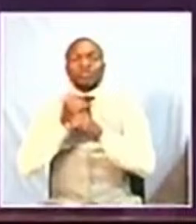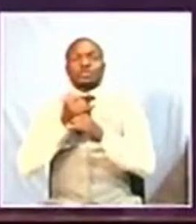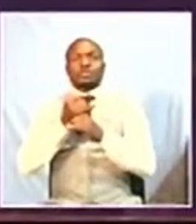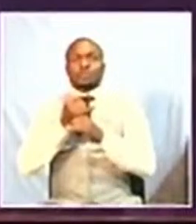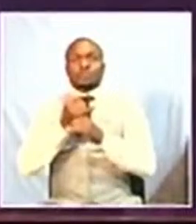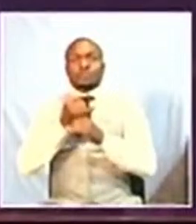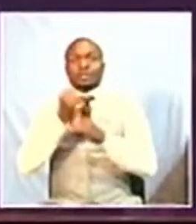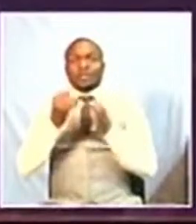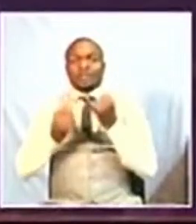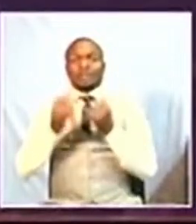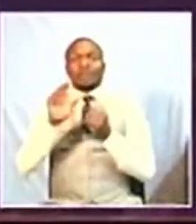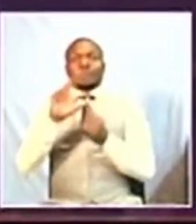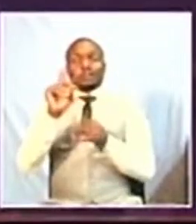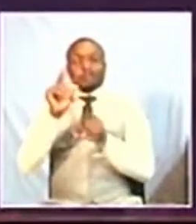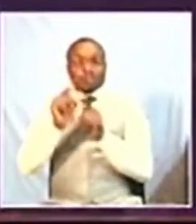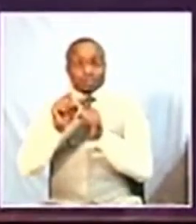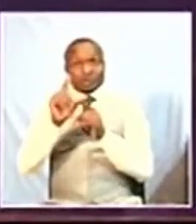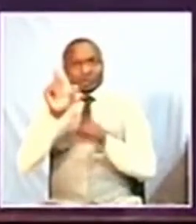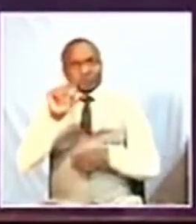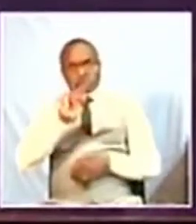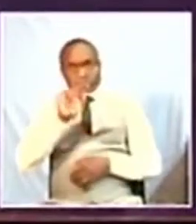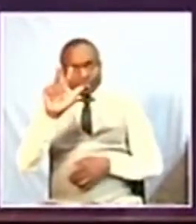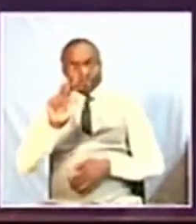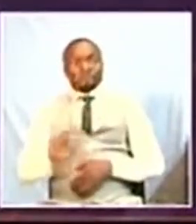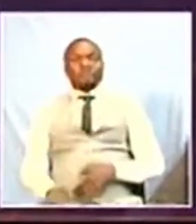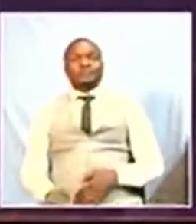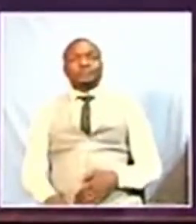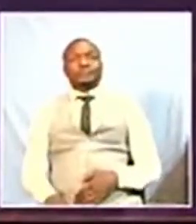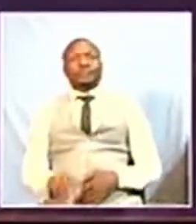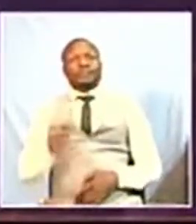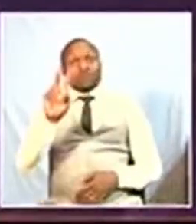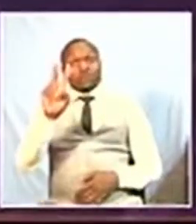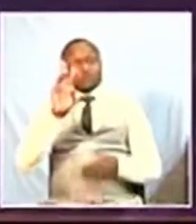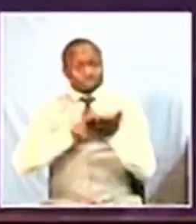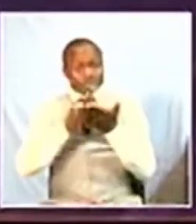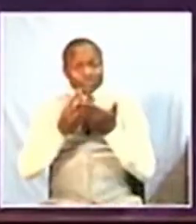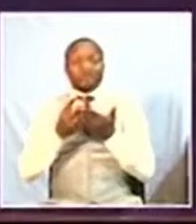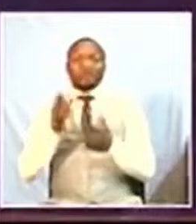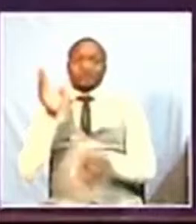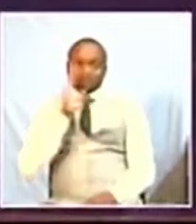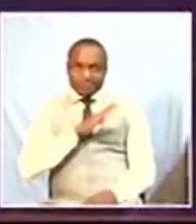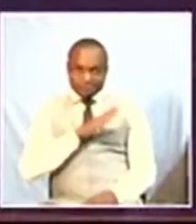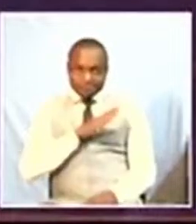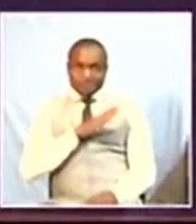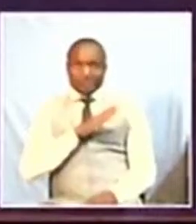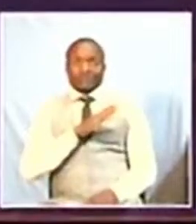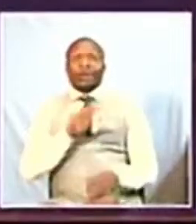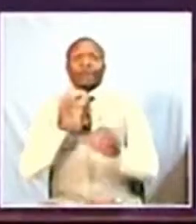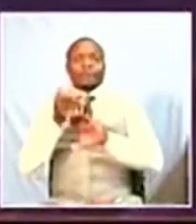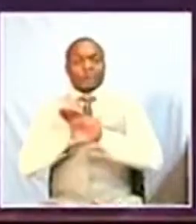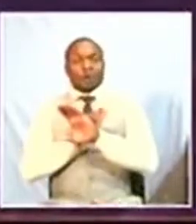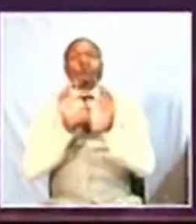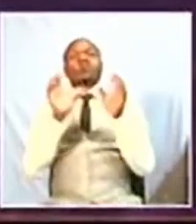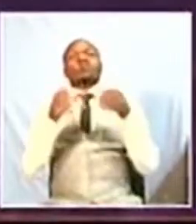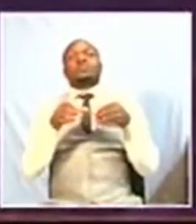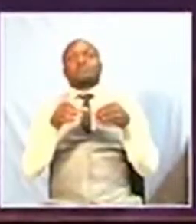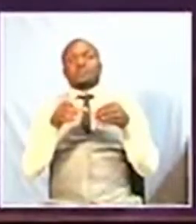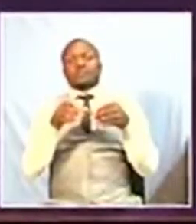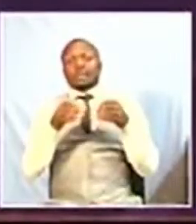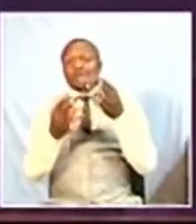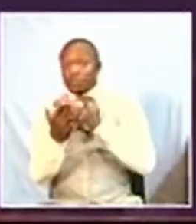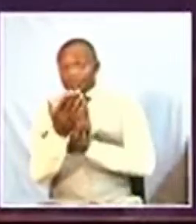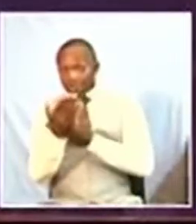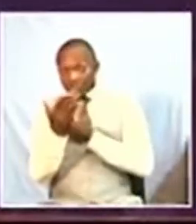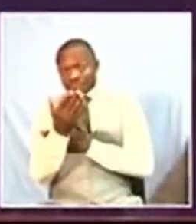31st December 2023. And so far, 2 witnesses have appeared before the committee. In the